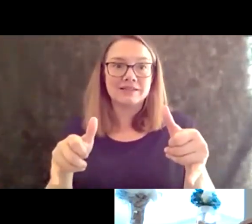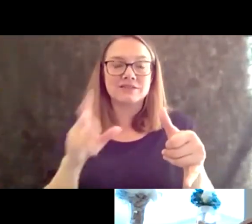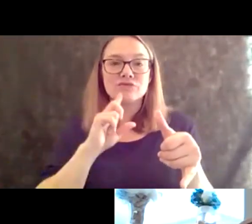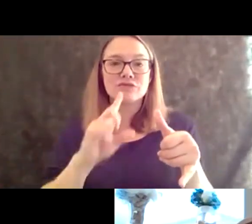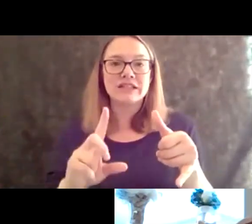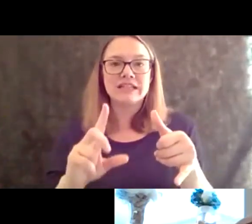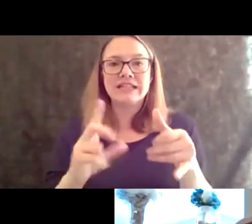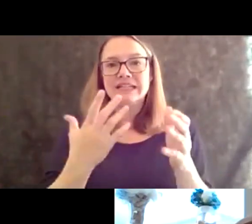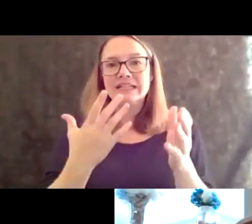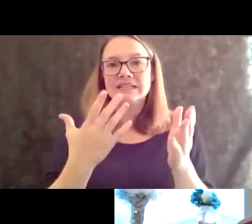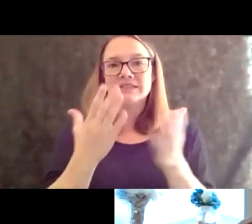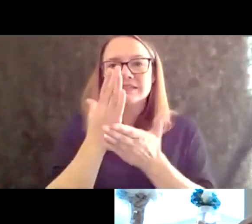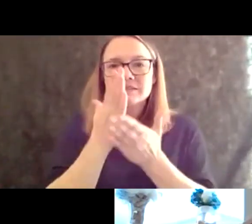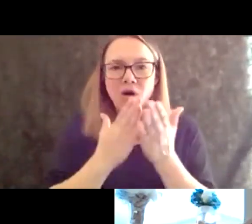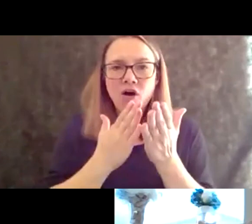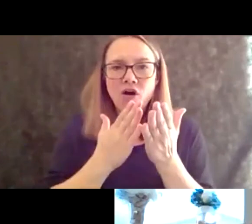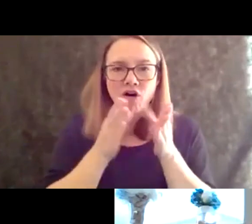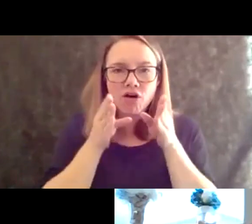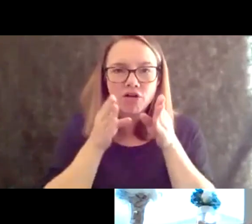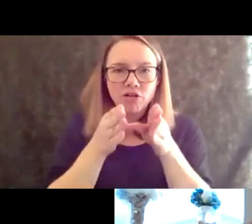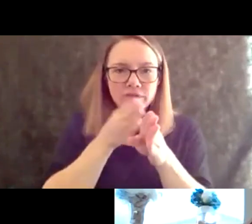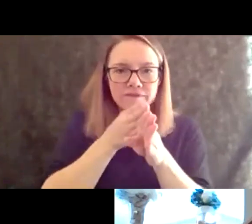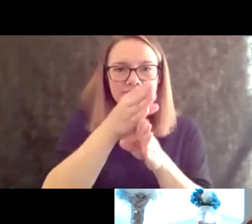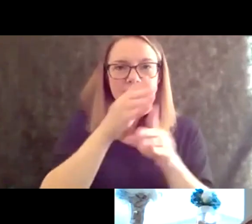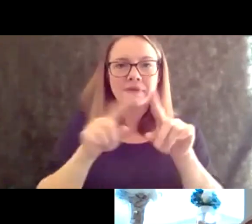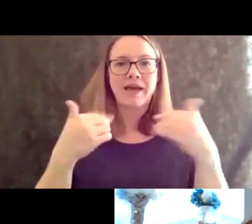some stuff out there.